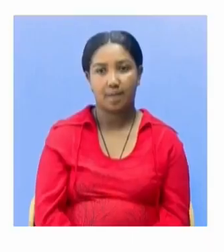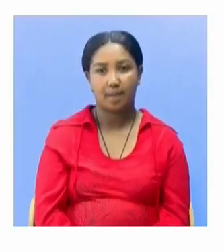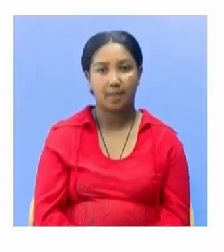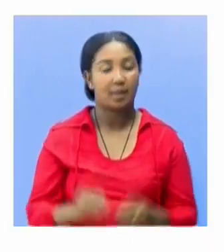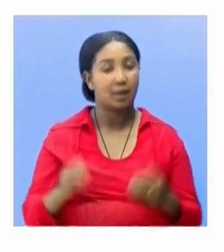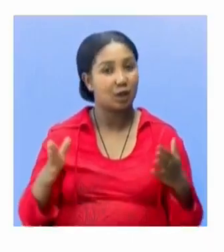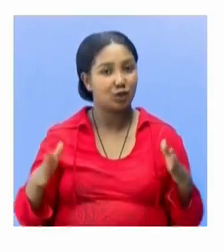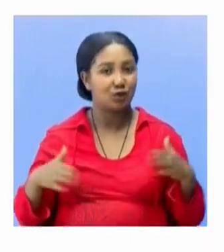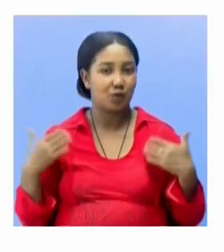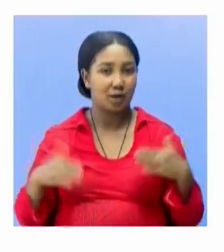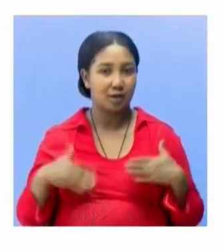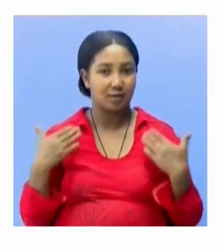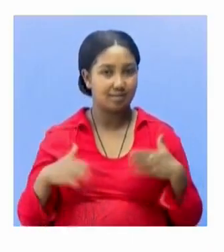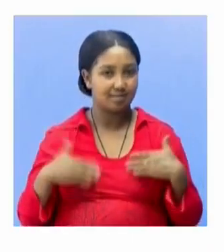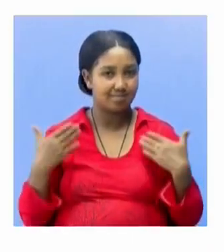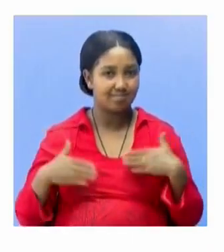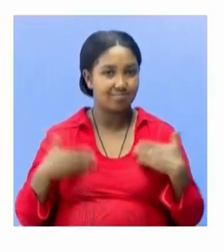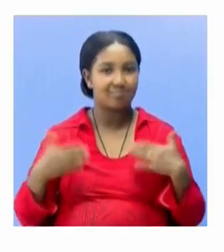enjoyed